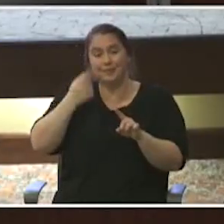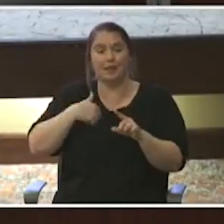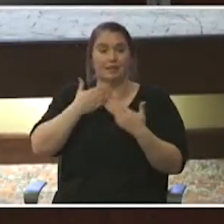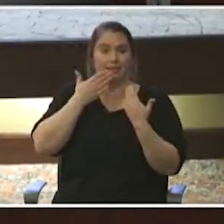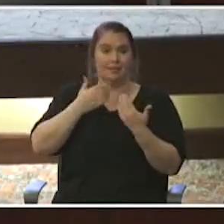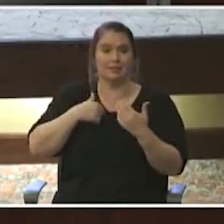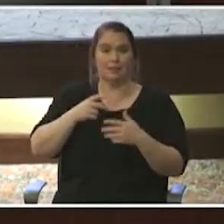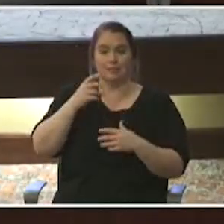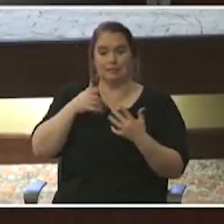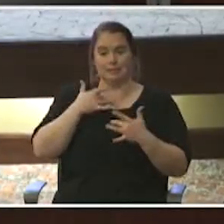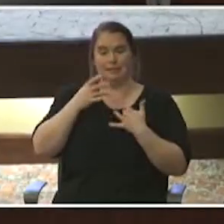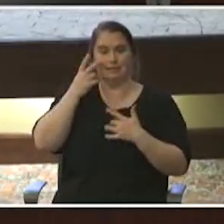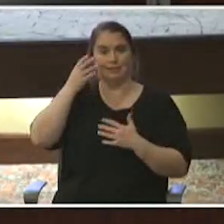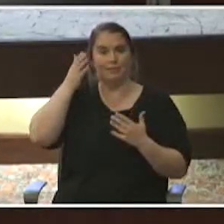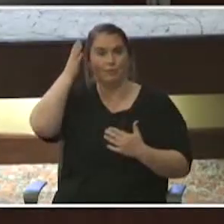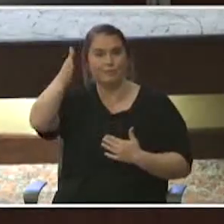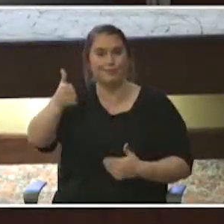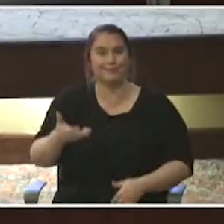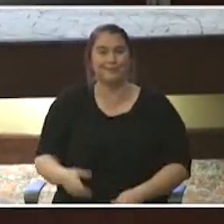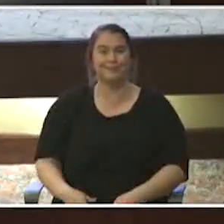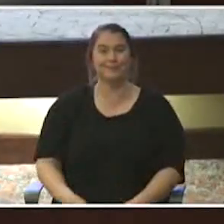forward.